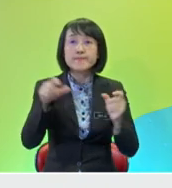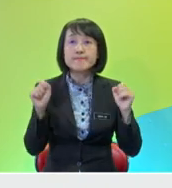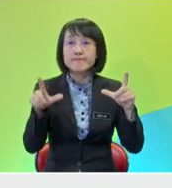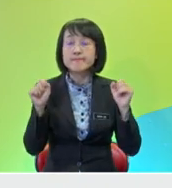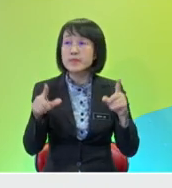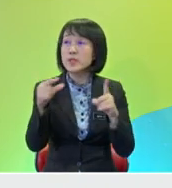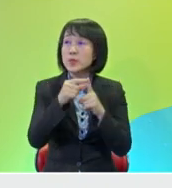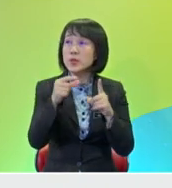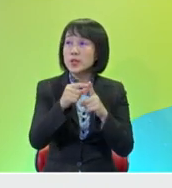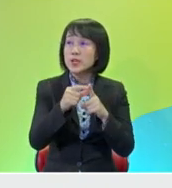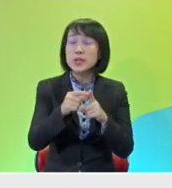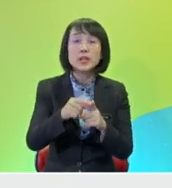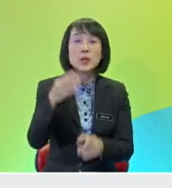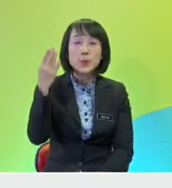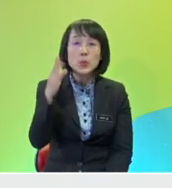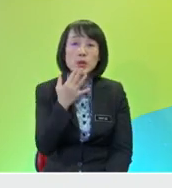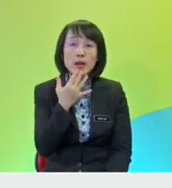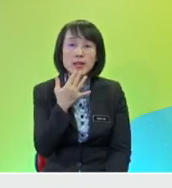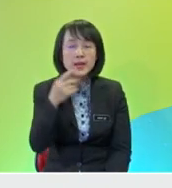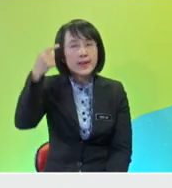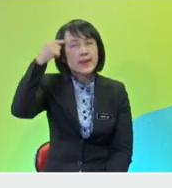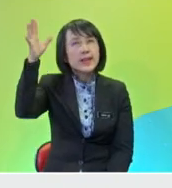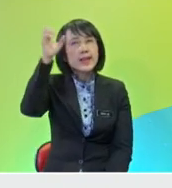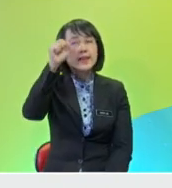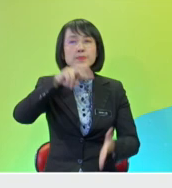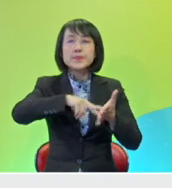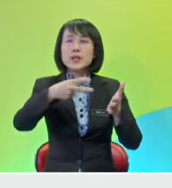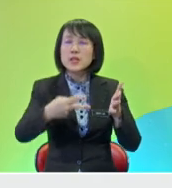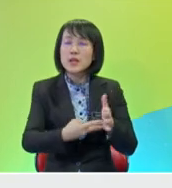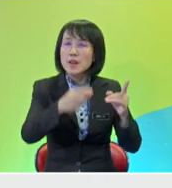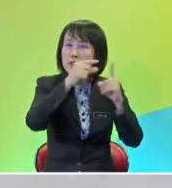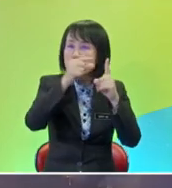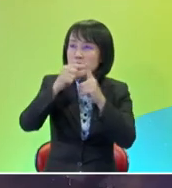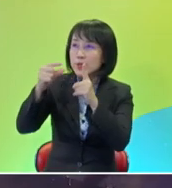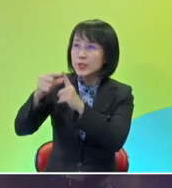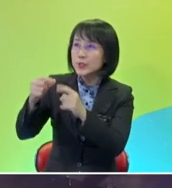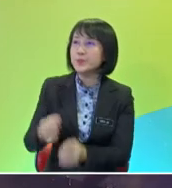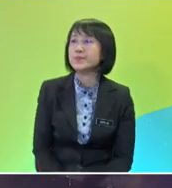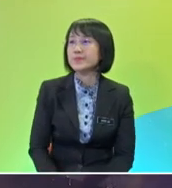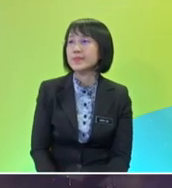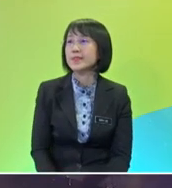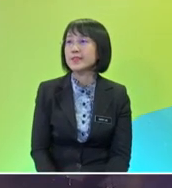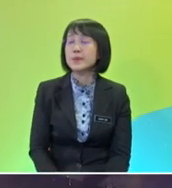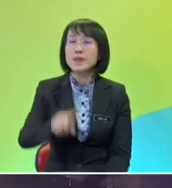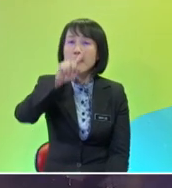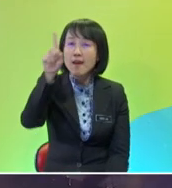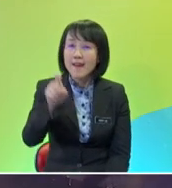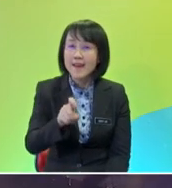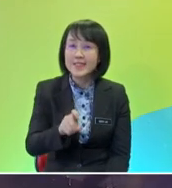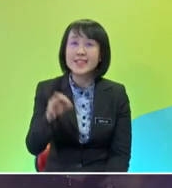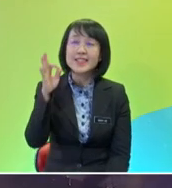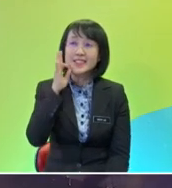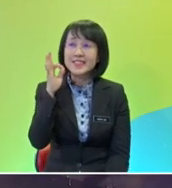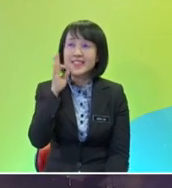to guess the meaning of these words. To get started, mm-mm, let me ask you first. Oh, okay. I'm warming